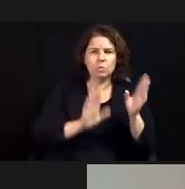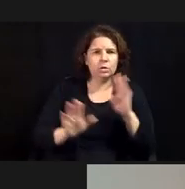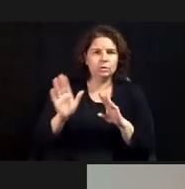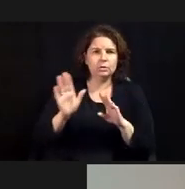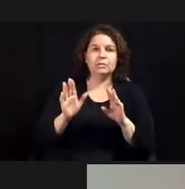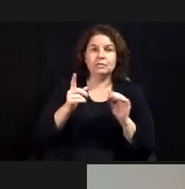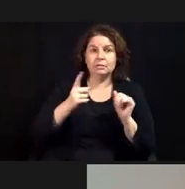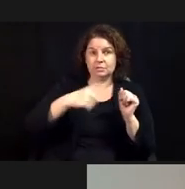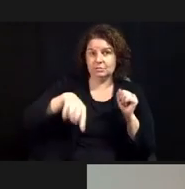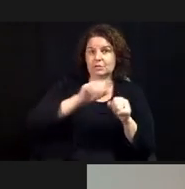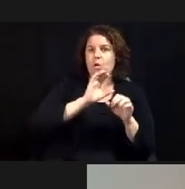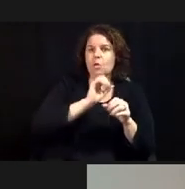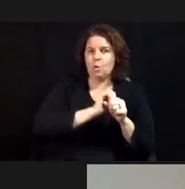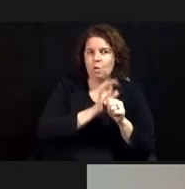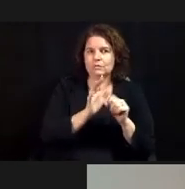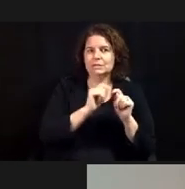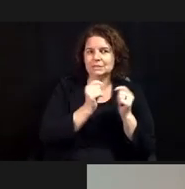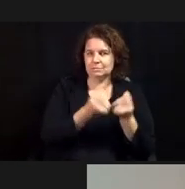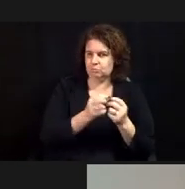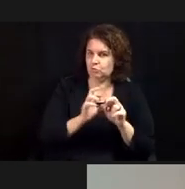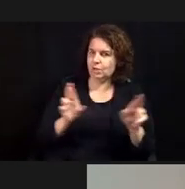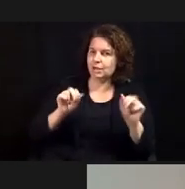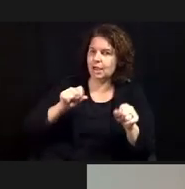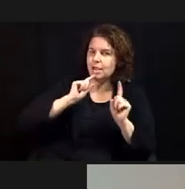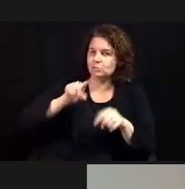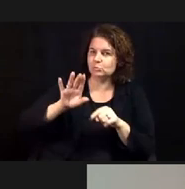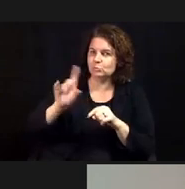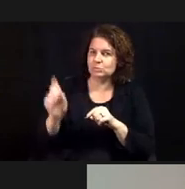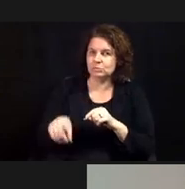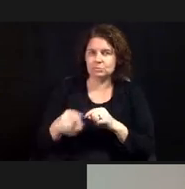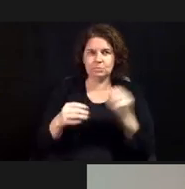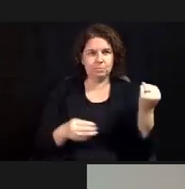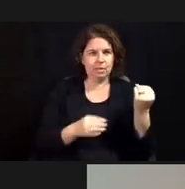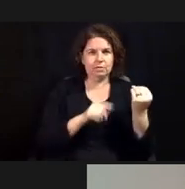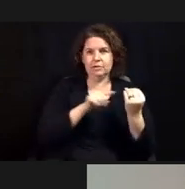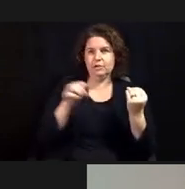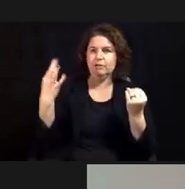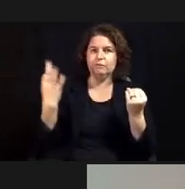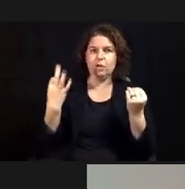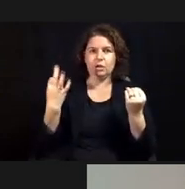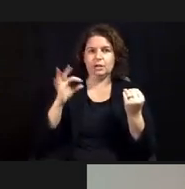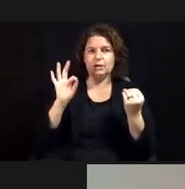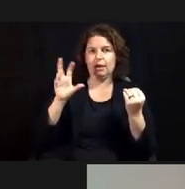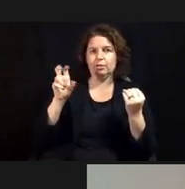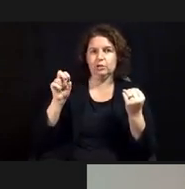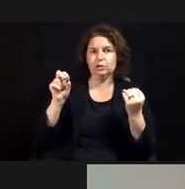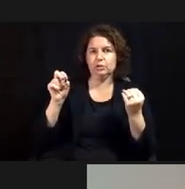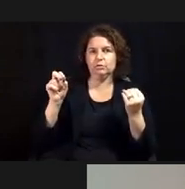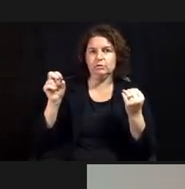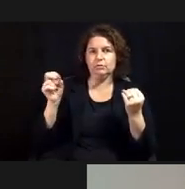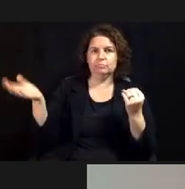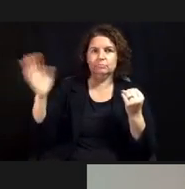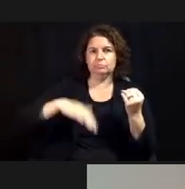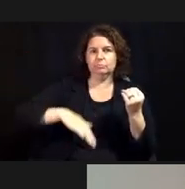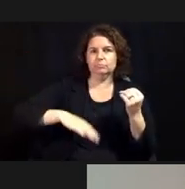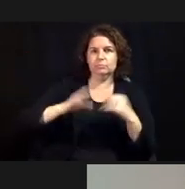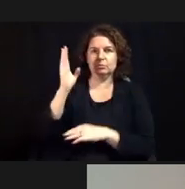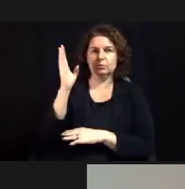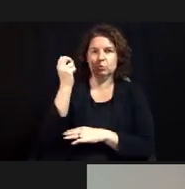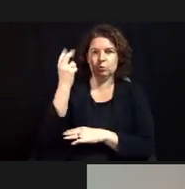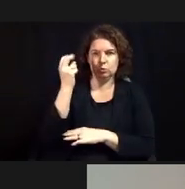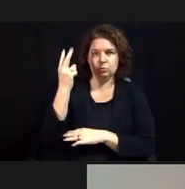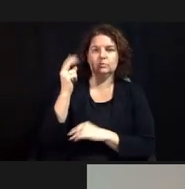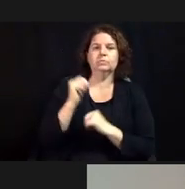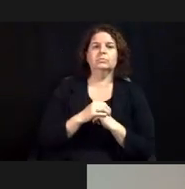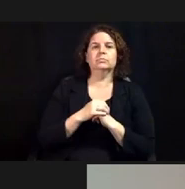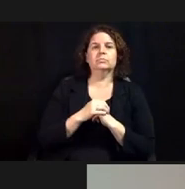to you as well. They're available Monday through Friday, 9:30 a.m. to 12 p.m. and again at 1 p.m. to